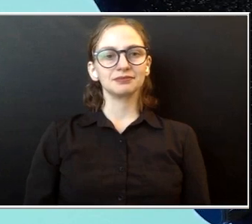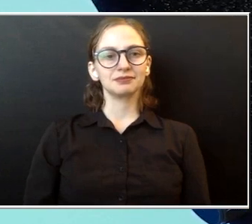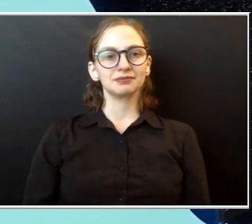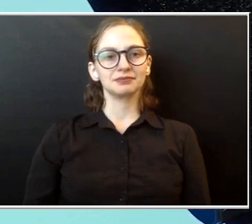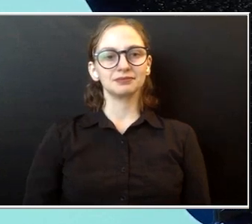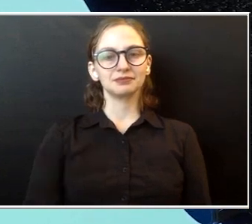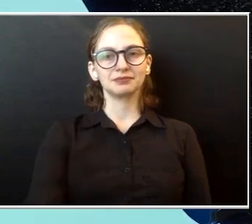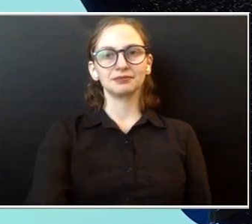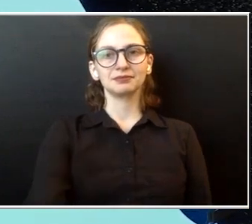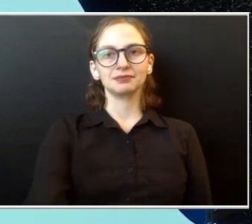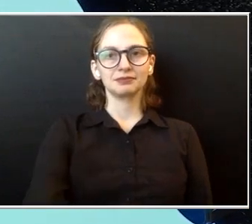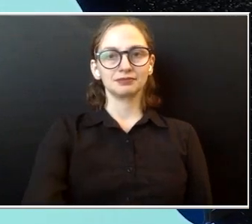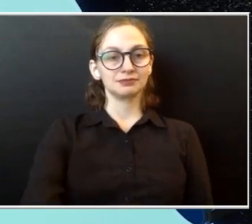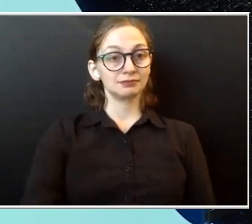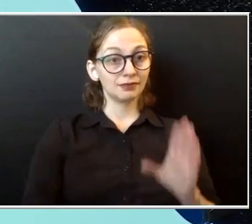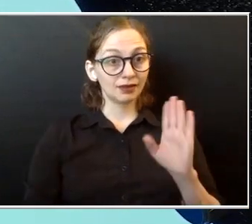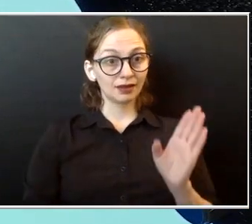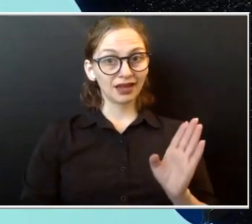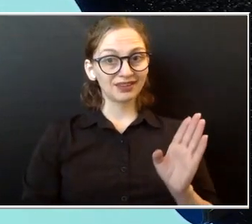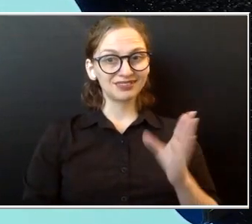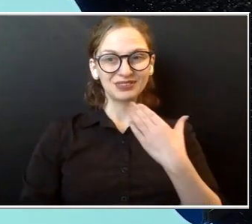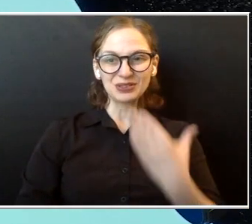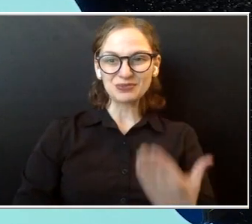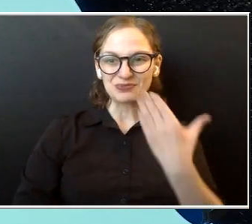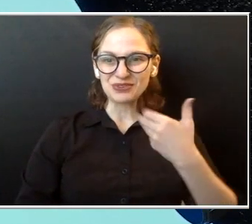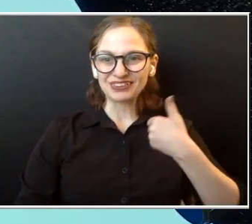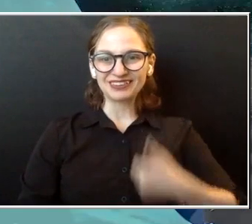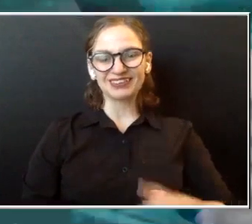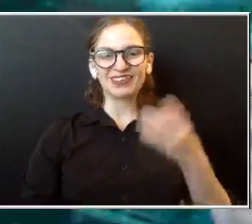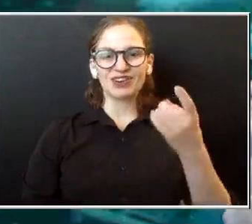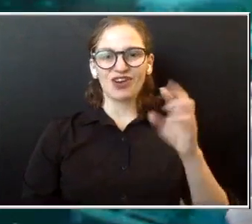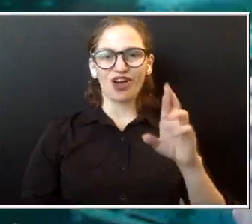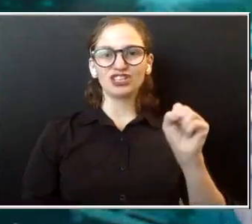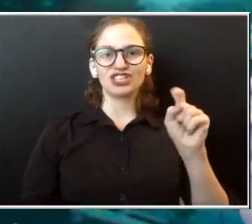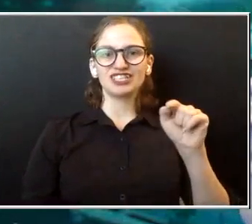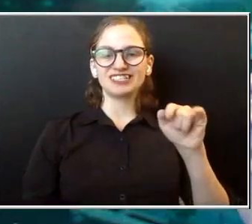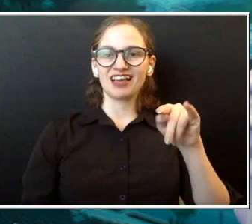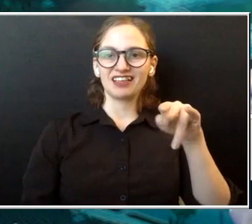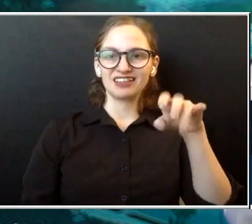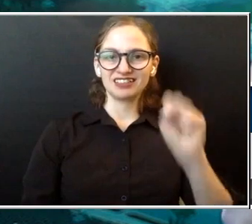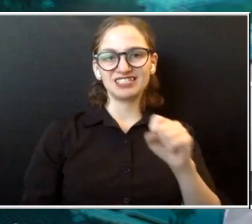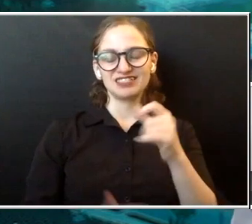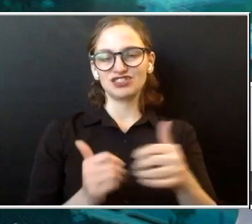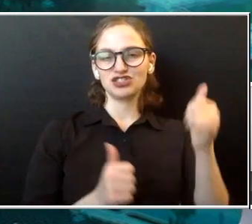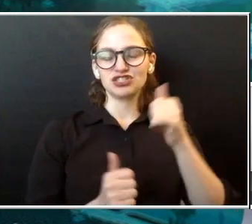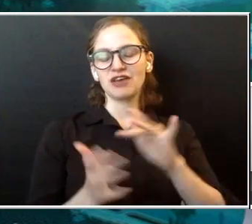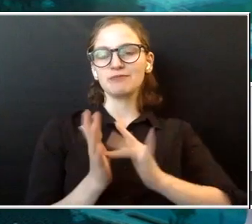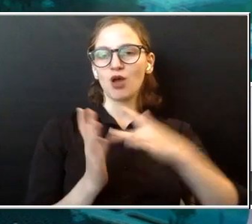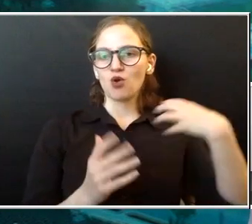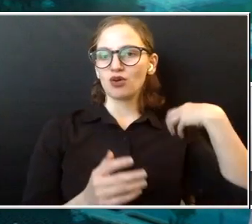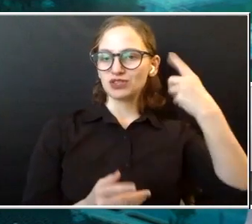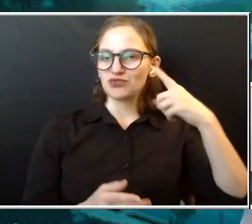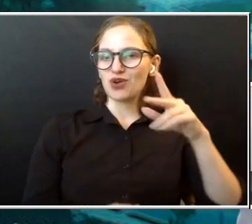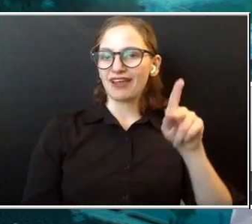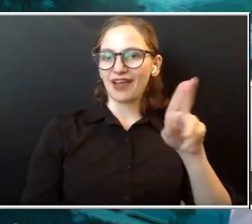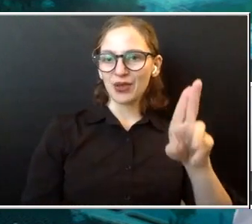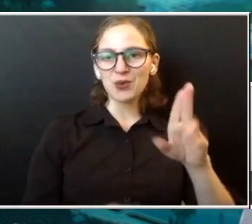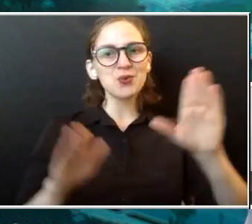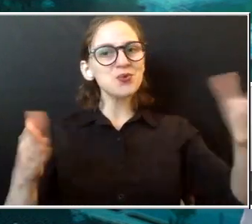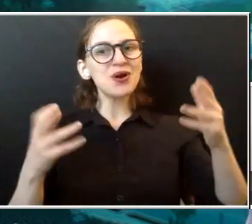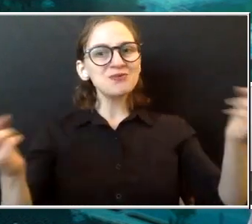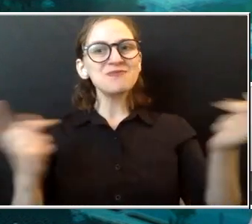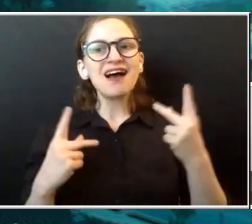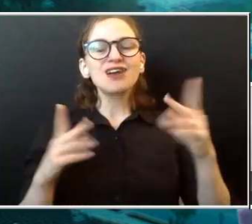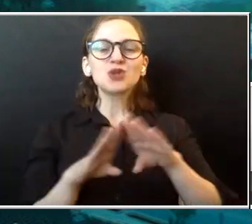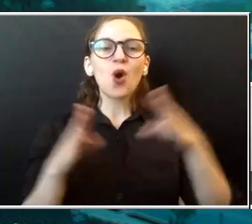Hey, good morning. I'm Dr. Steve Stites, Chief Medical Officer at the University of Kansas Health System. Welcome back to Open Mics with Dr. Stites. If